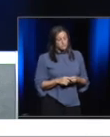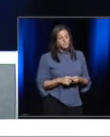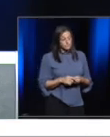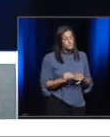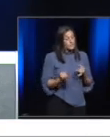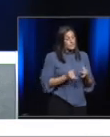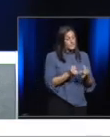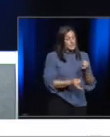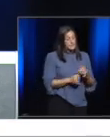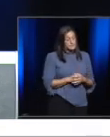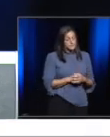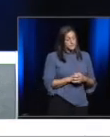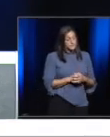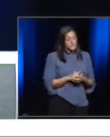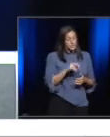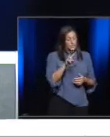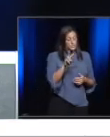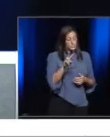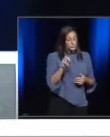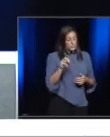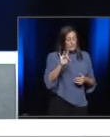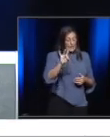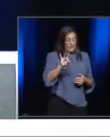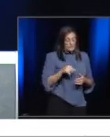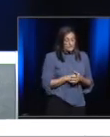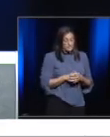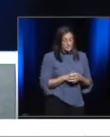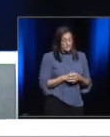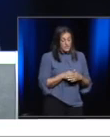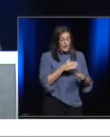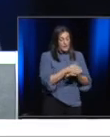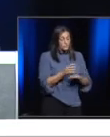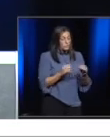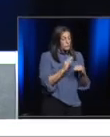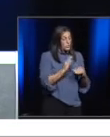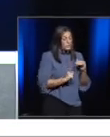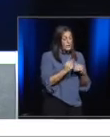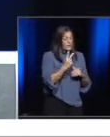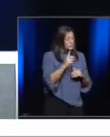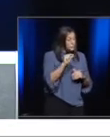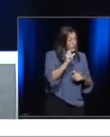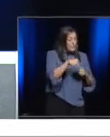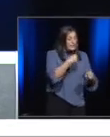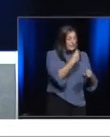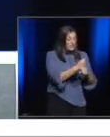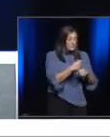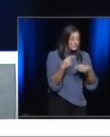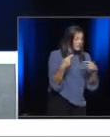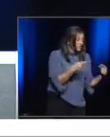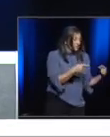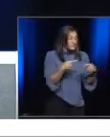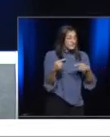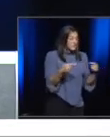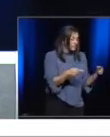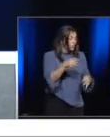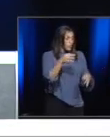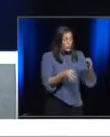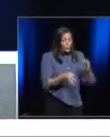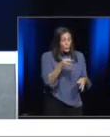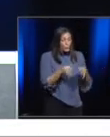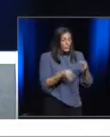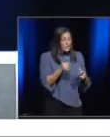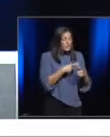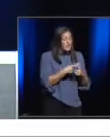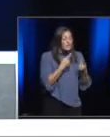Finally, in 2008, after over 2 decades of acrimony and delay, the Marine Mammal